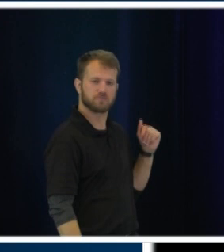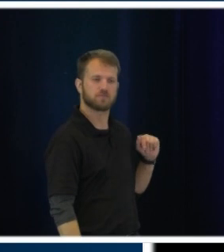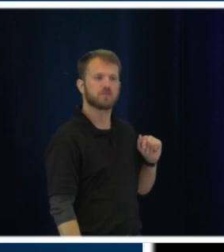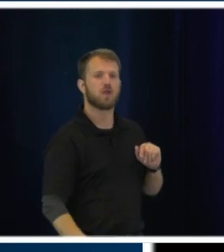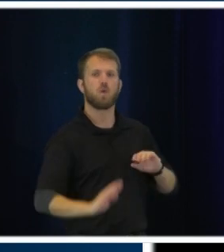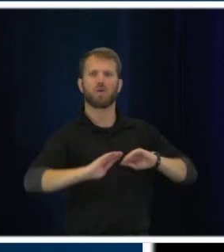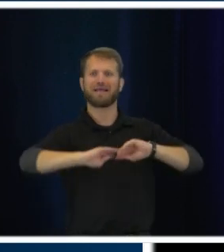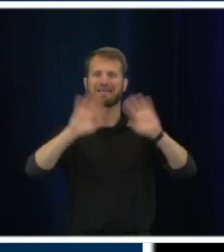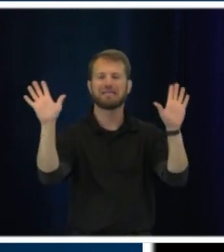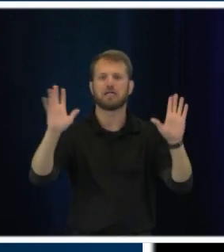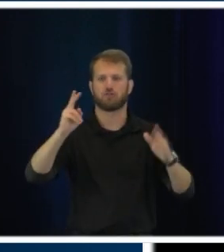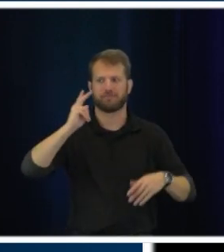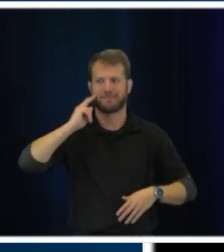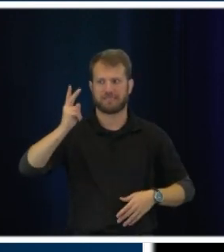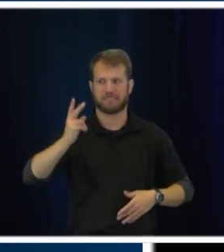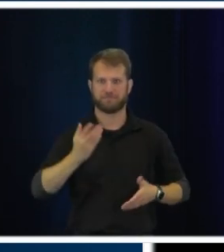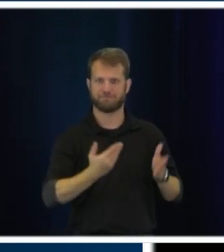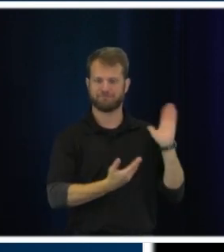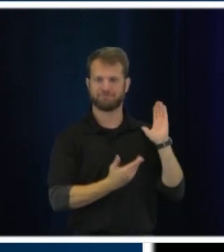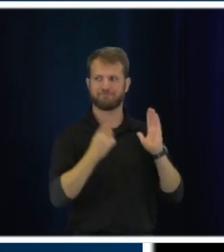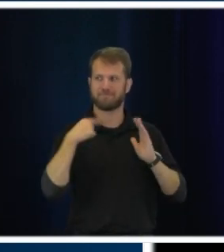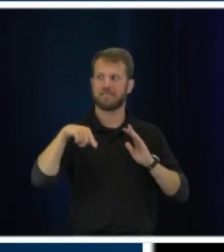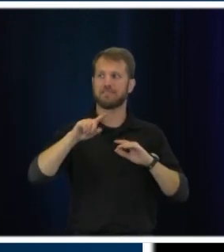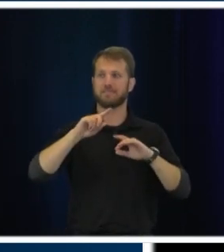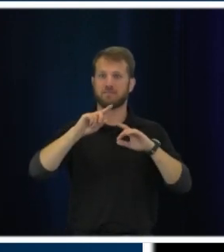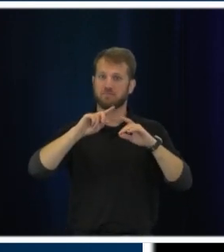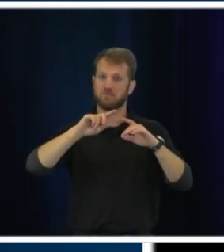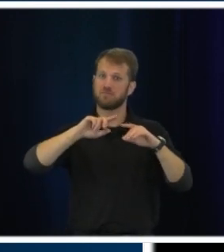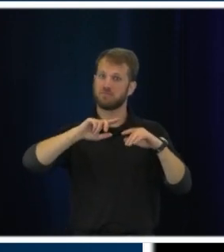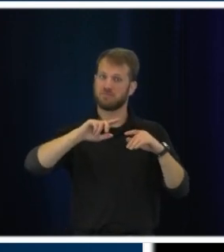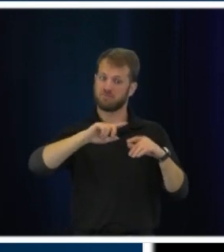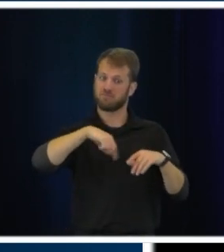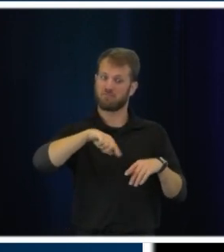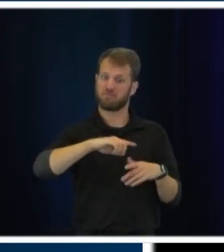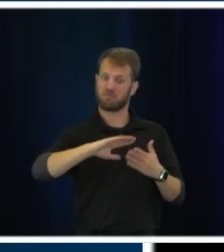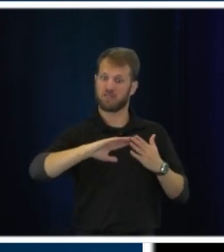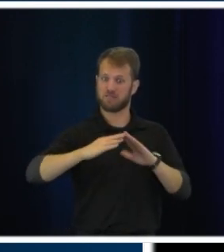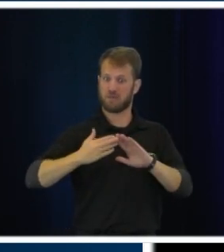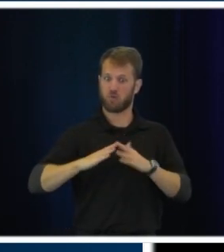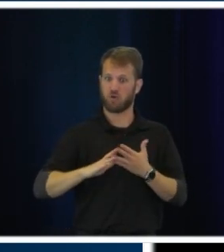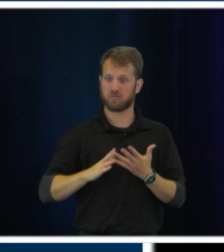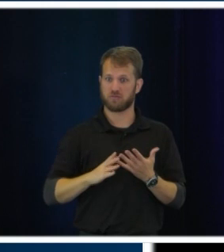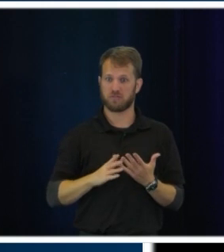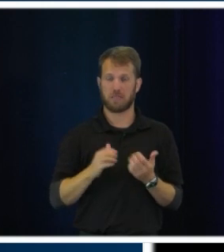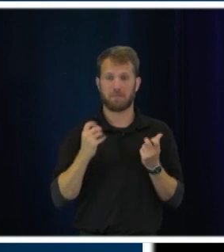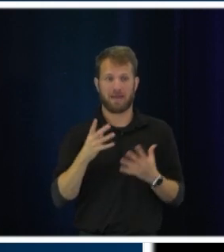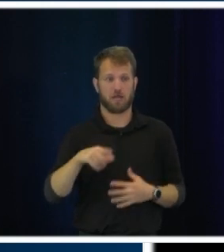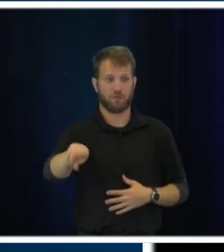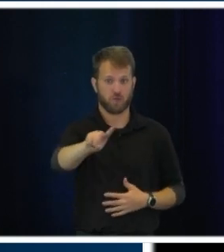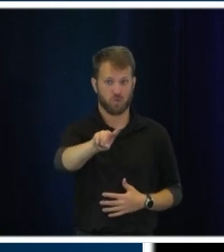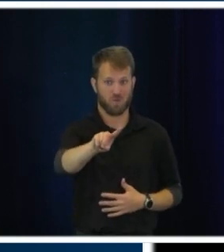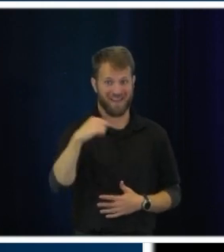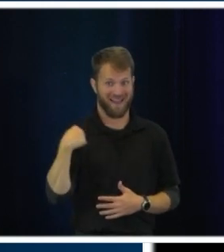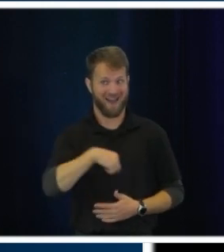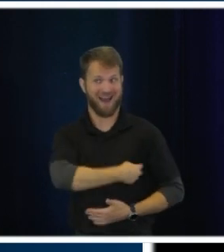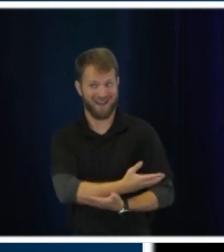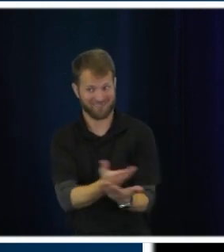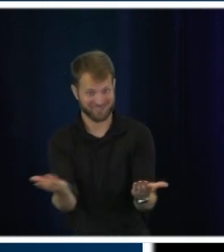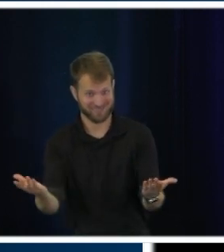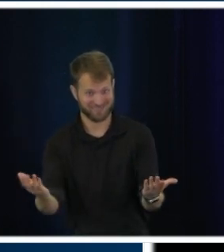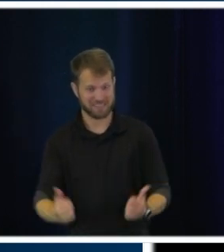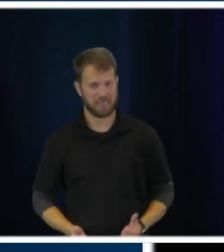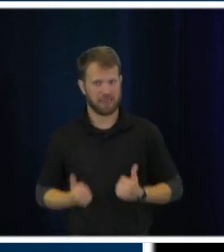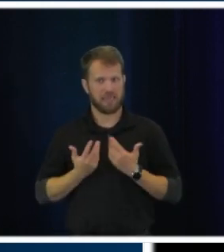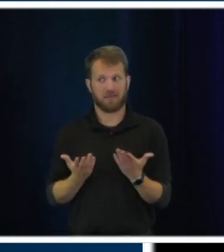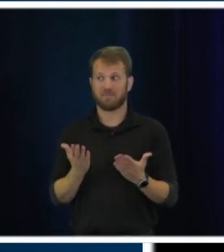neighborhoods are neighborhoods that many of us live in. And some of the neighborhoods that we're